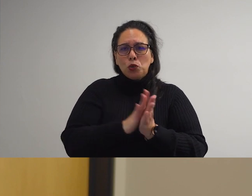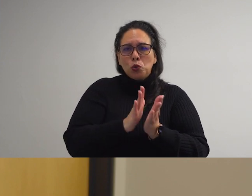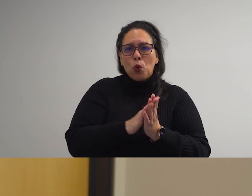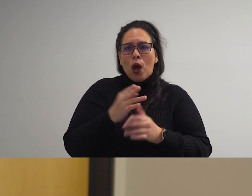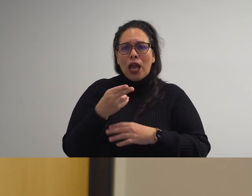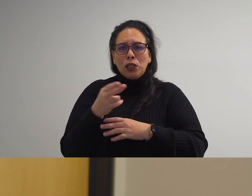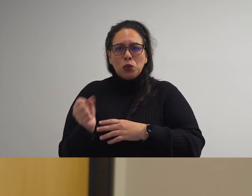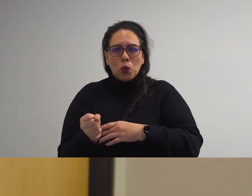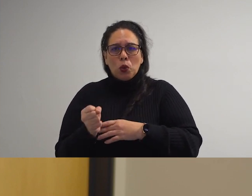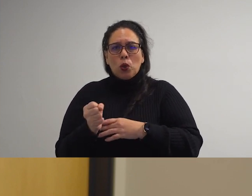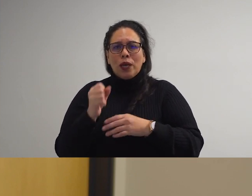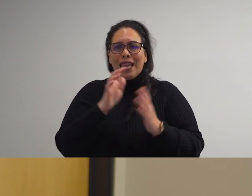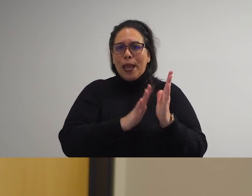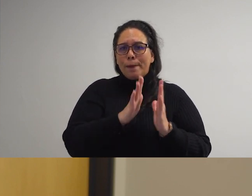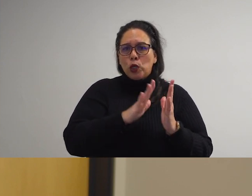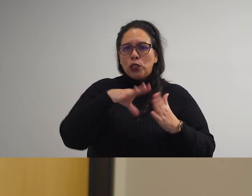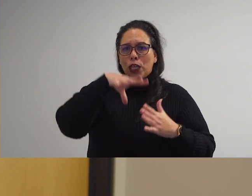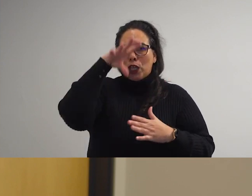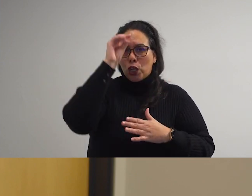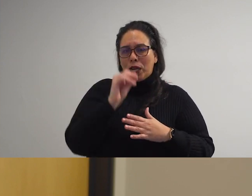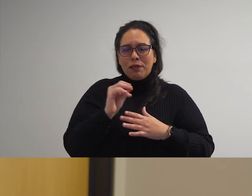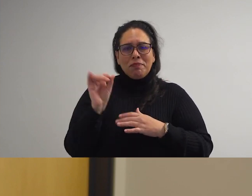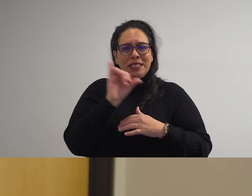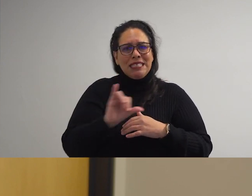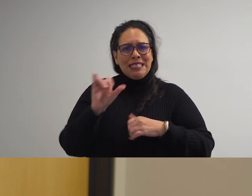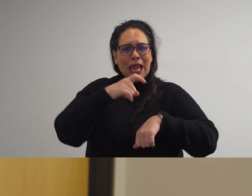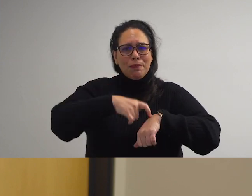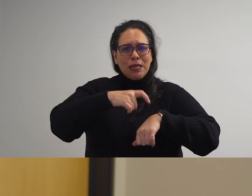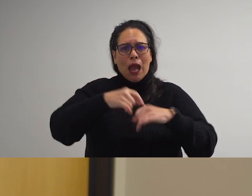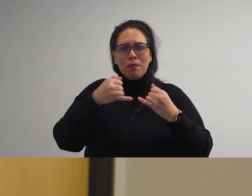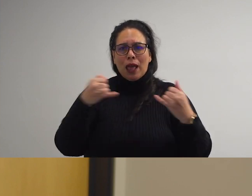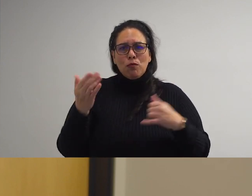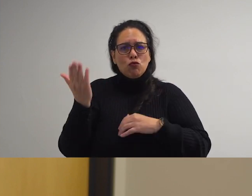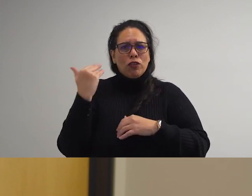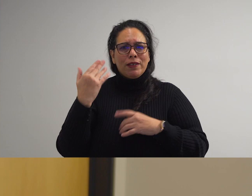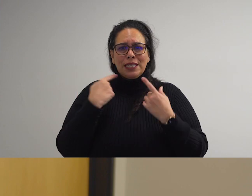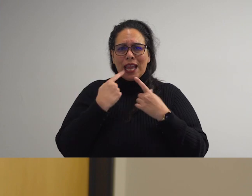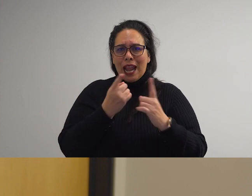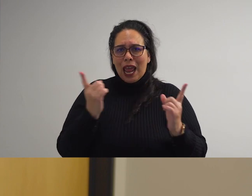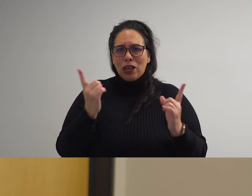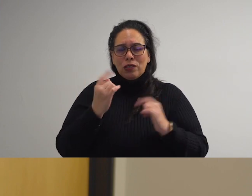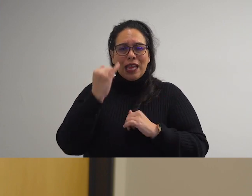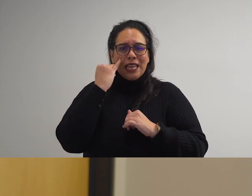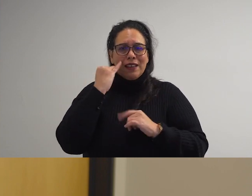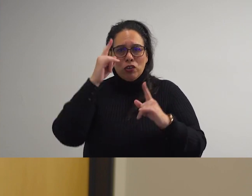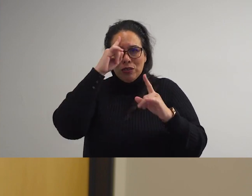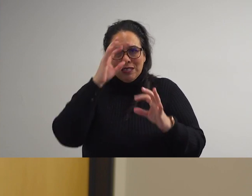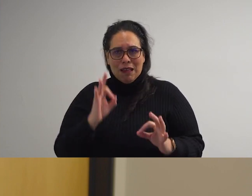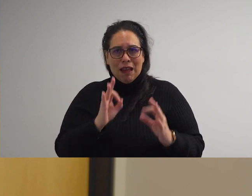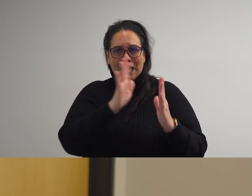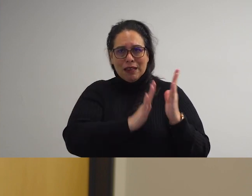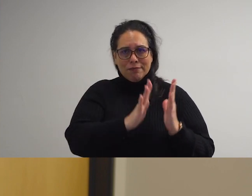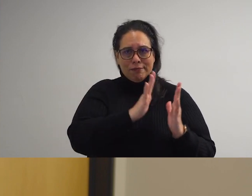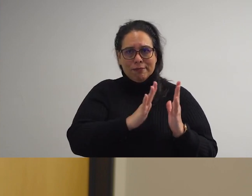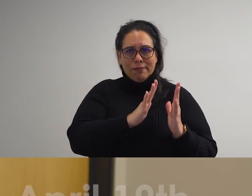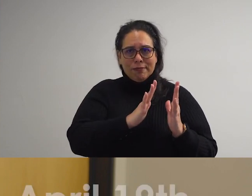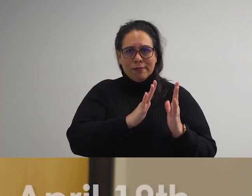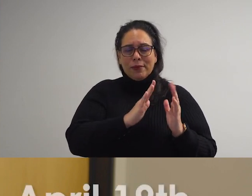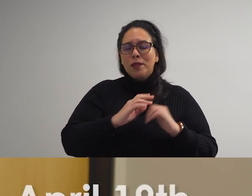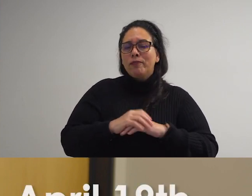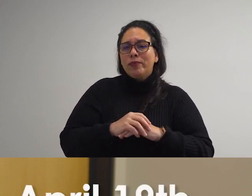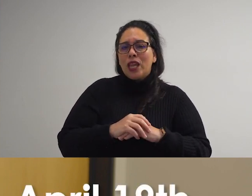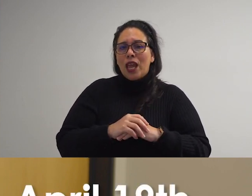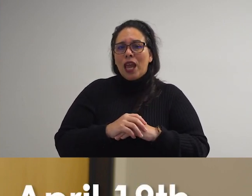on a hybrid schedule will begin on the same timeline that we previously announced for families who choose that option. On